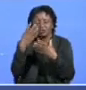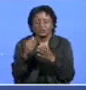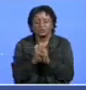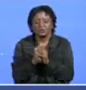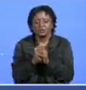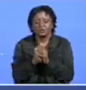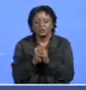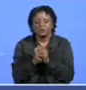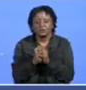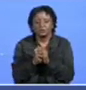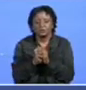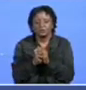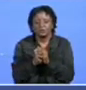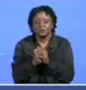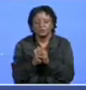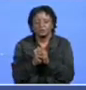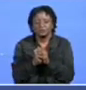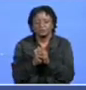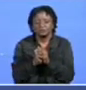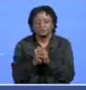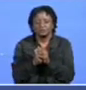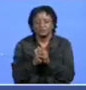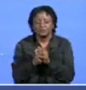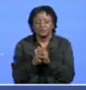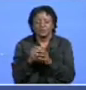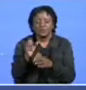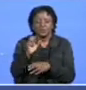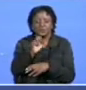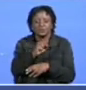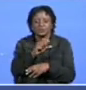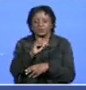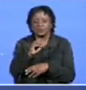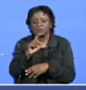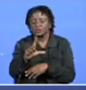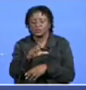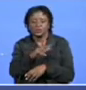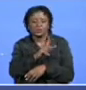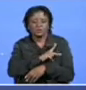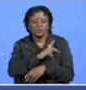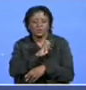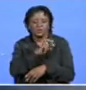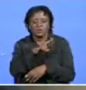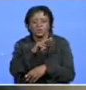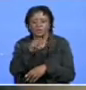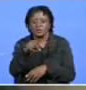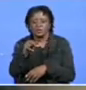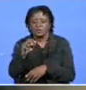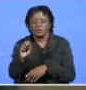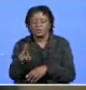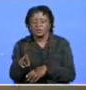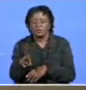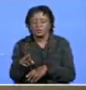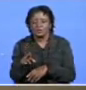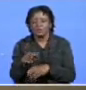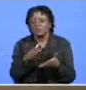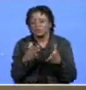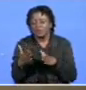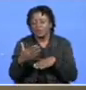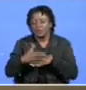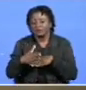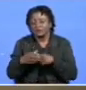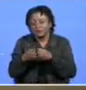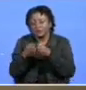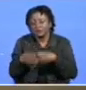Meantime, Kerzner International founder Sasol Kerzner has passed away, losing his battle with cancer. In 1994, Kerzner made his first